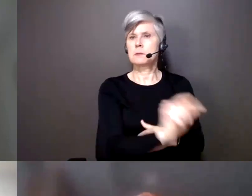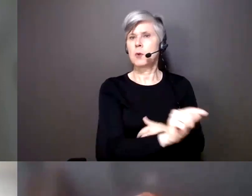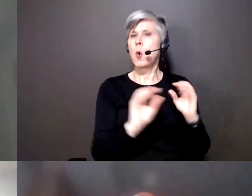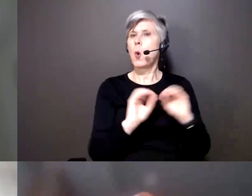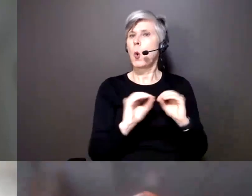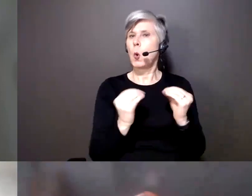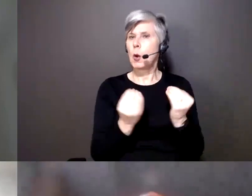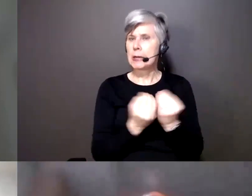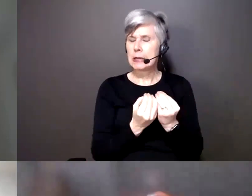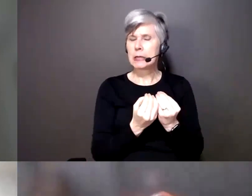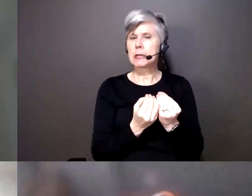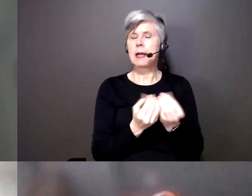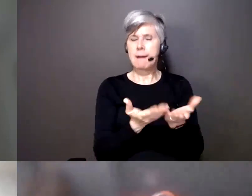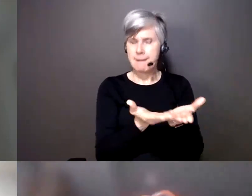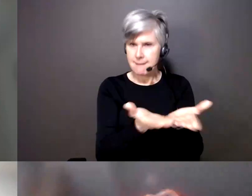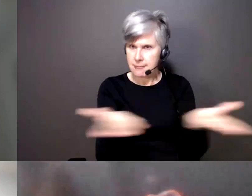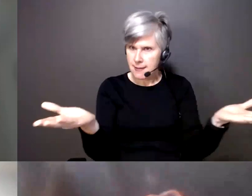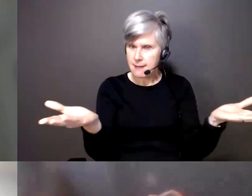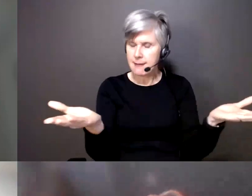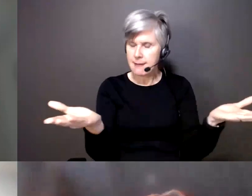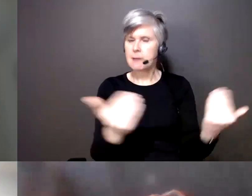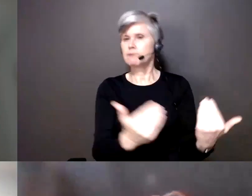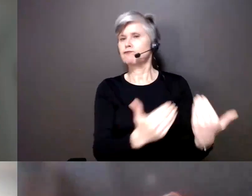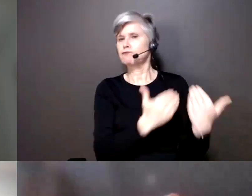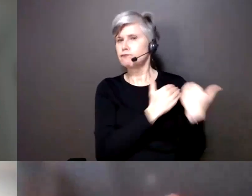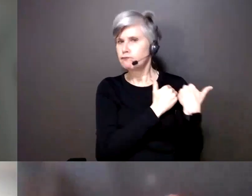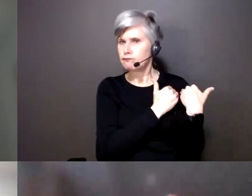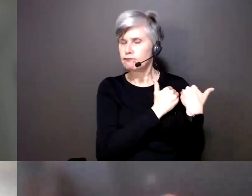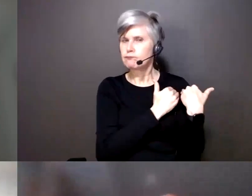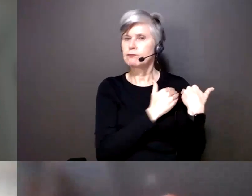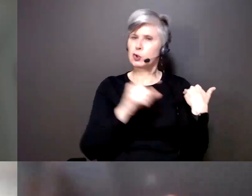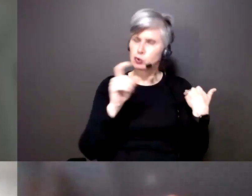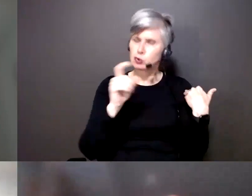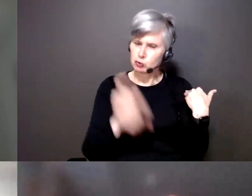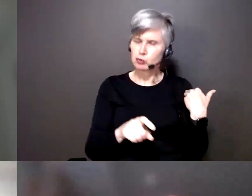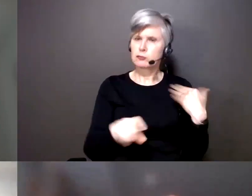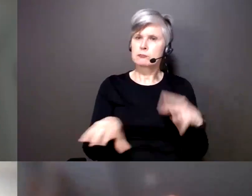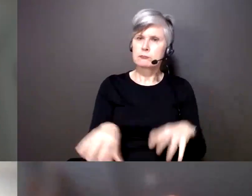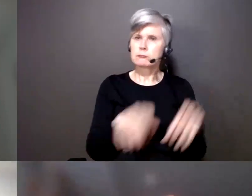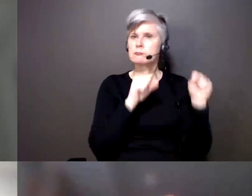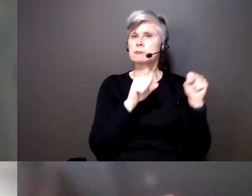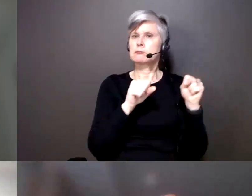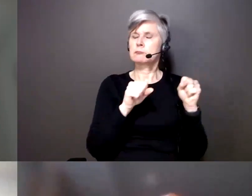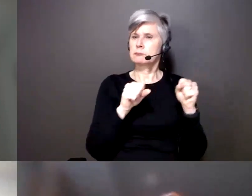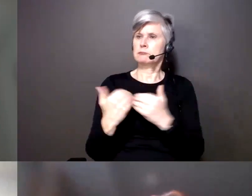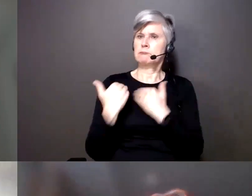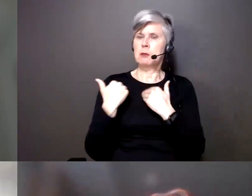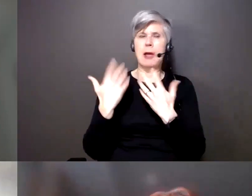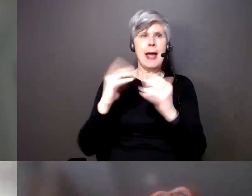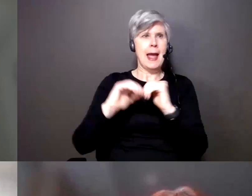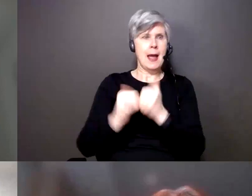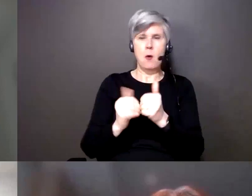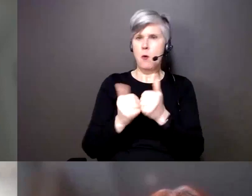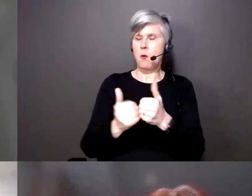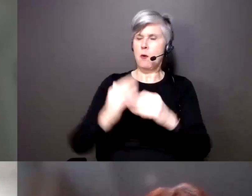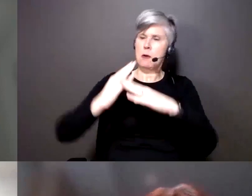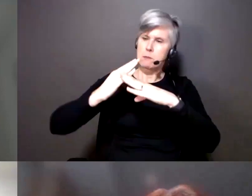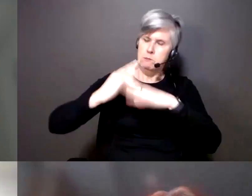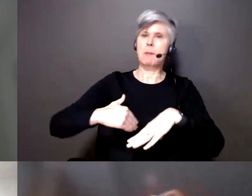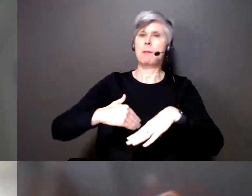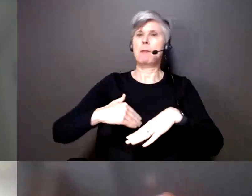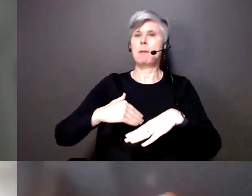proactively eliminating barriers to the full participation of persons with disabilities,